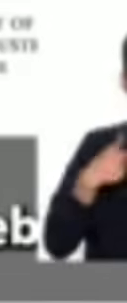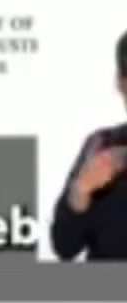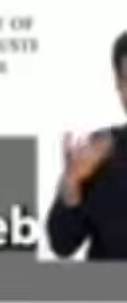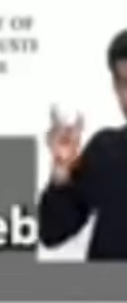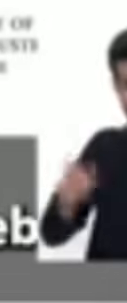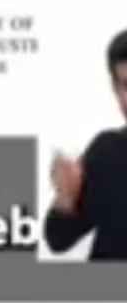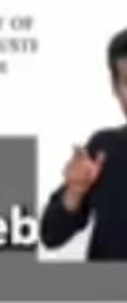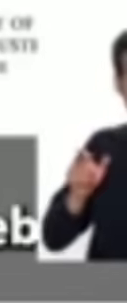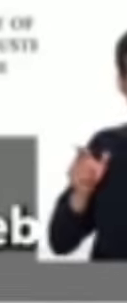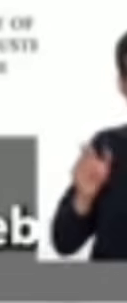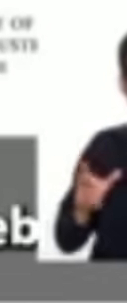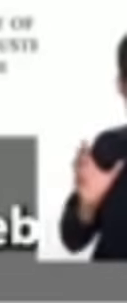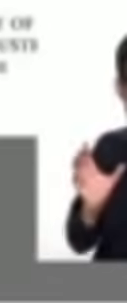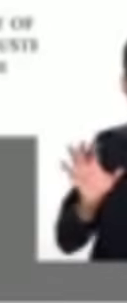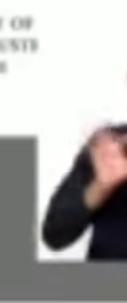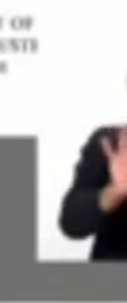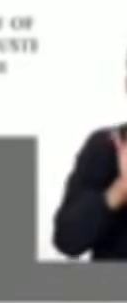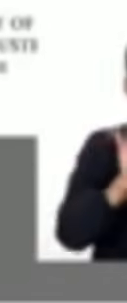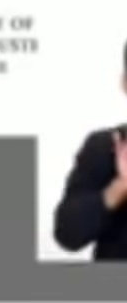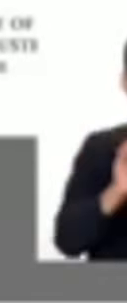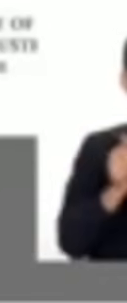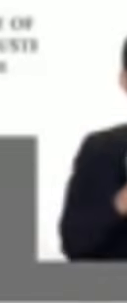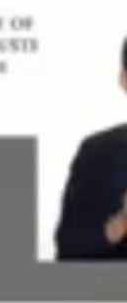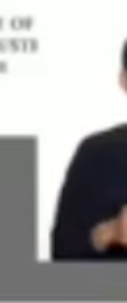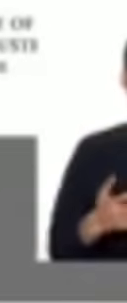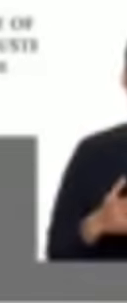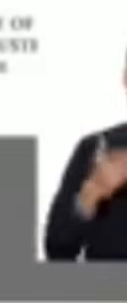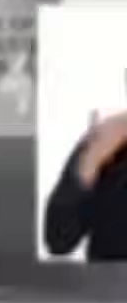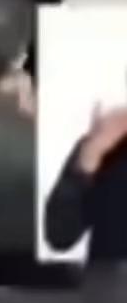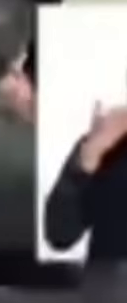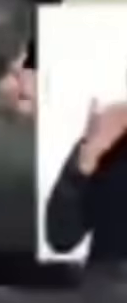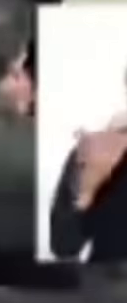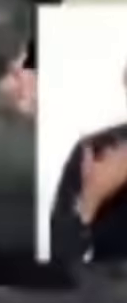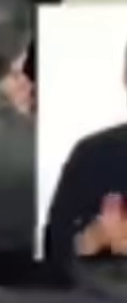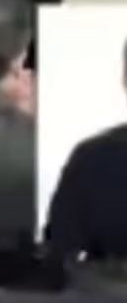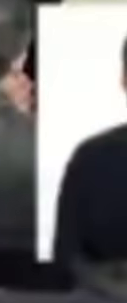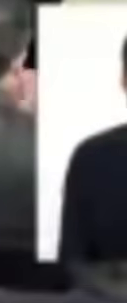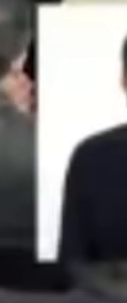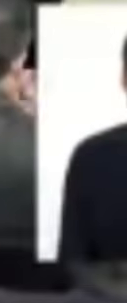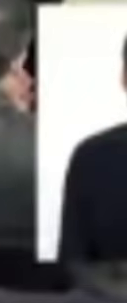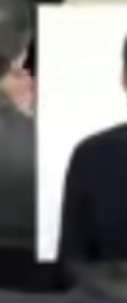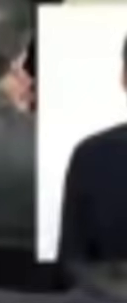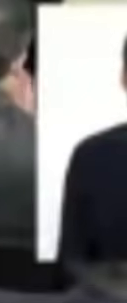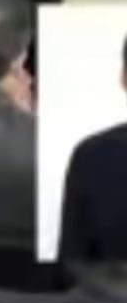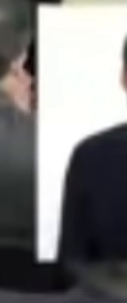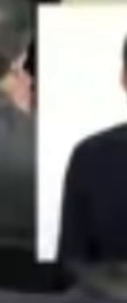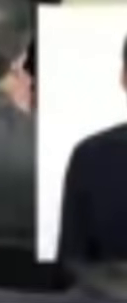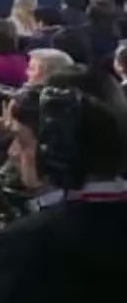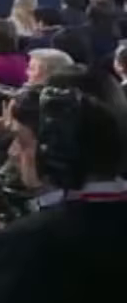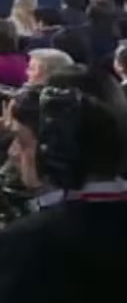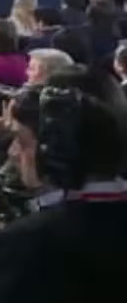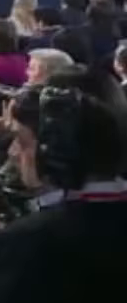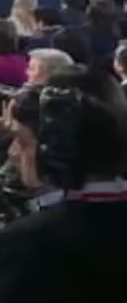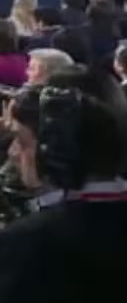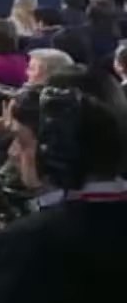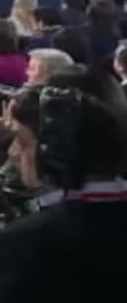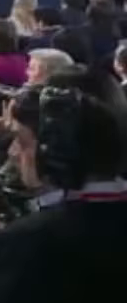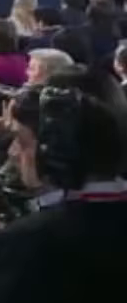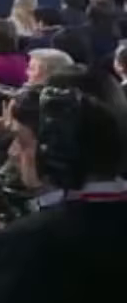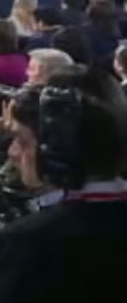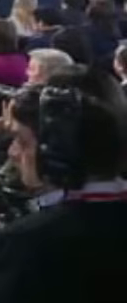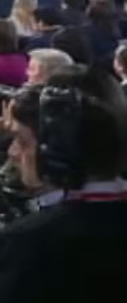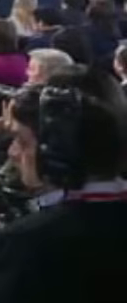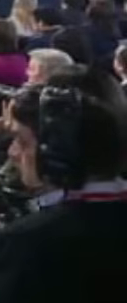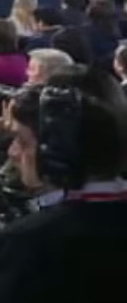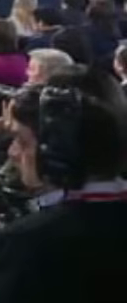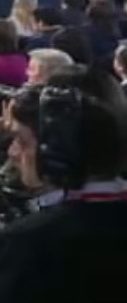peoples even closer together. Muchos gracias. Los saludos tanto de